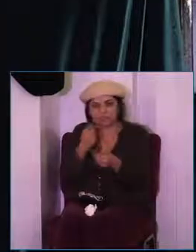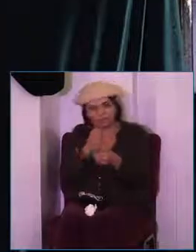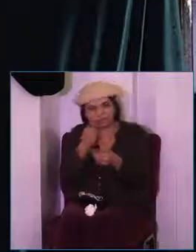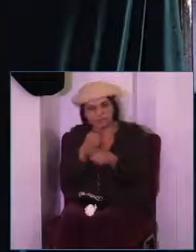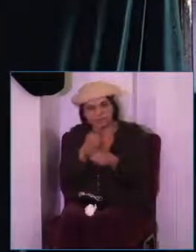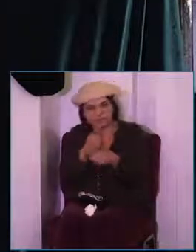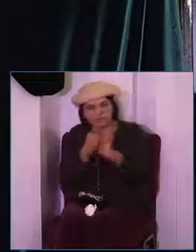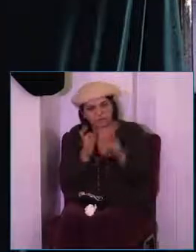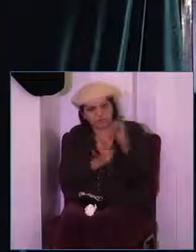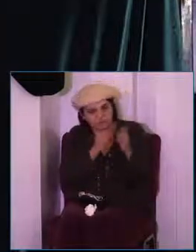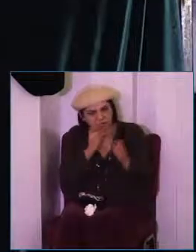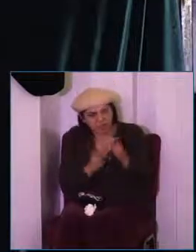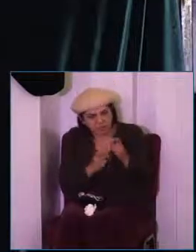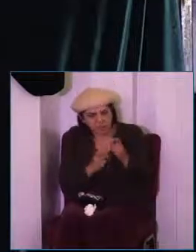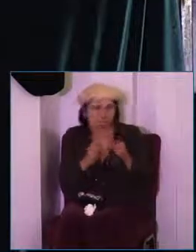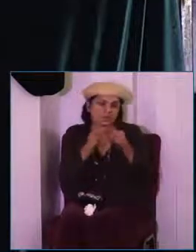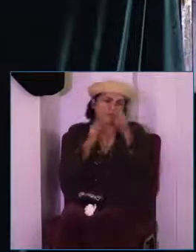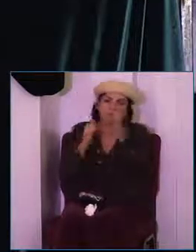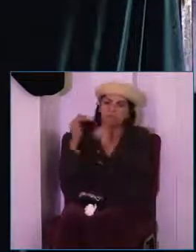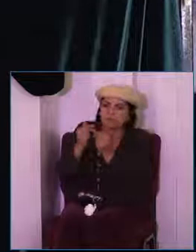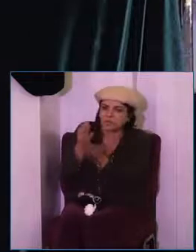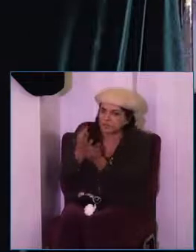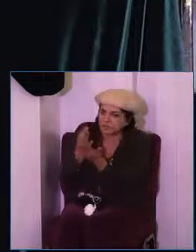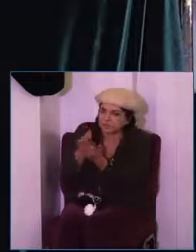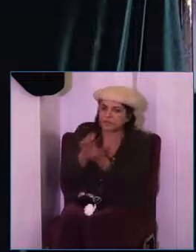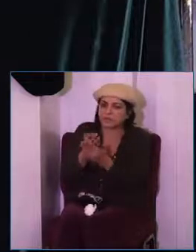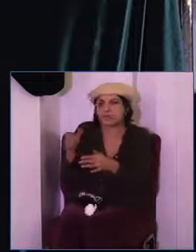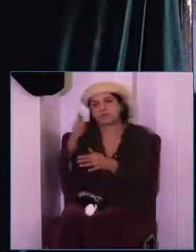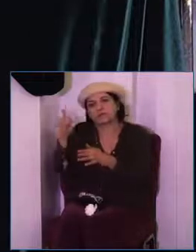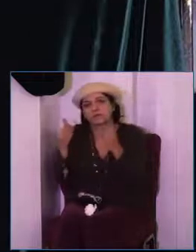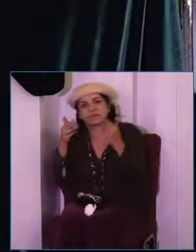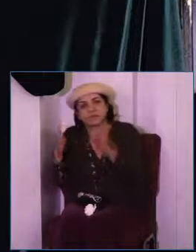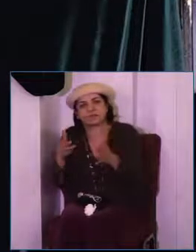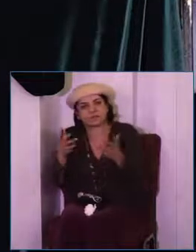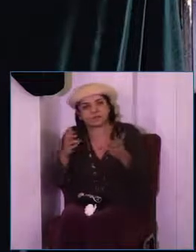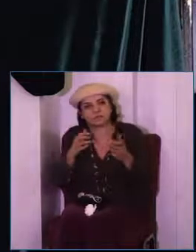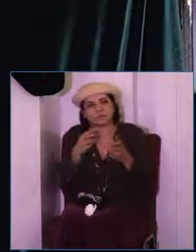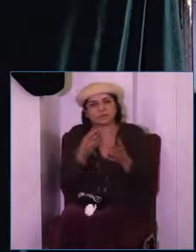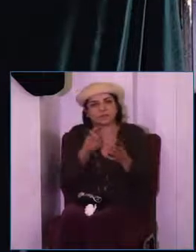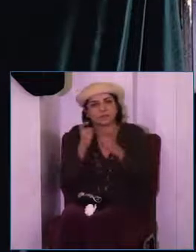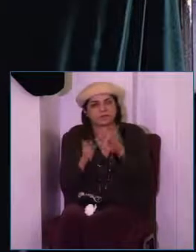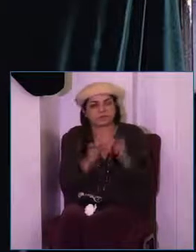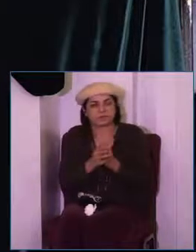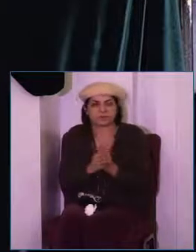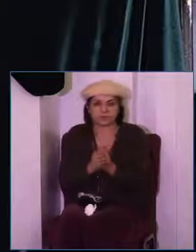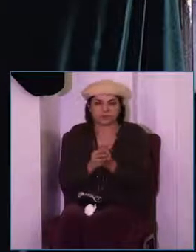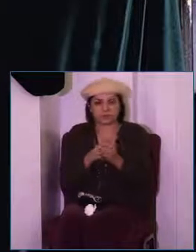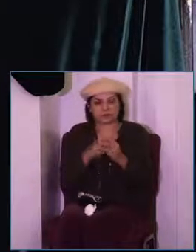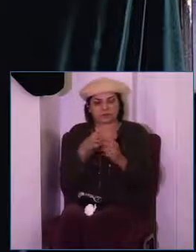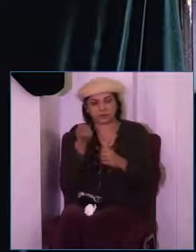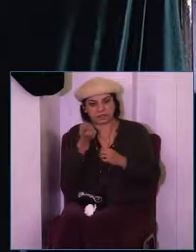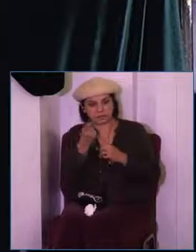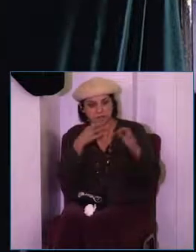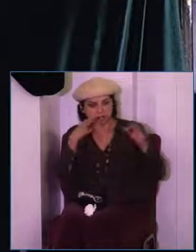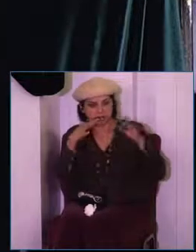some other fund that you want to give to. Just a little instruction before I pray the